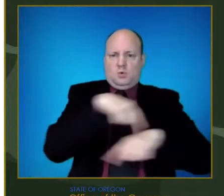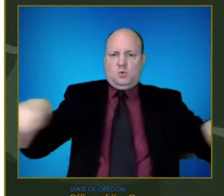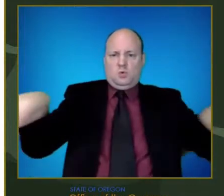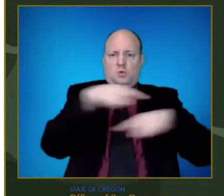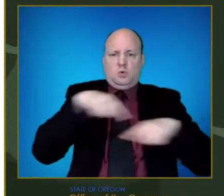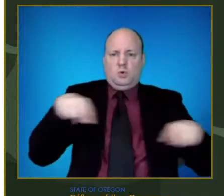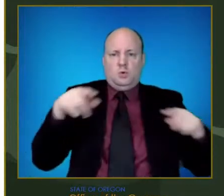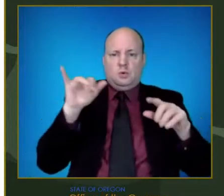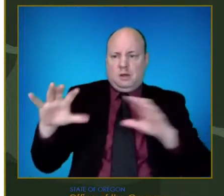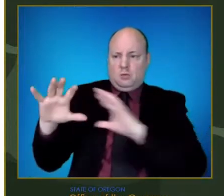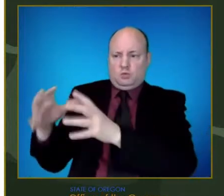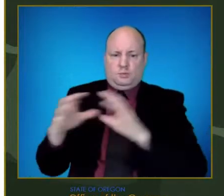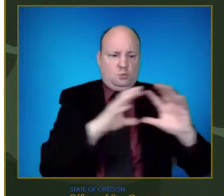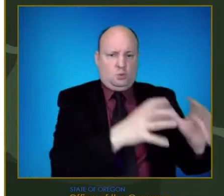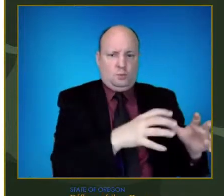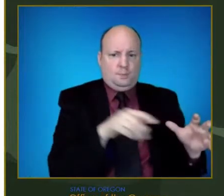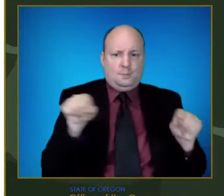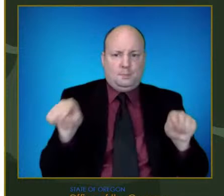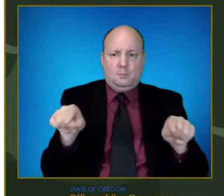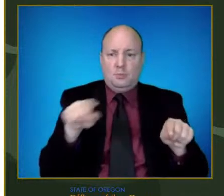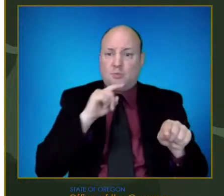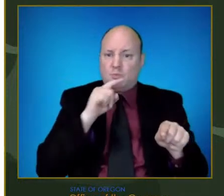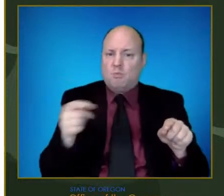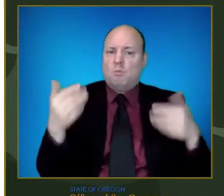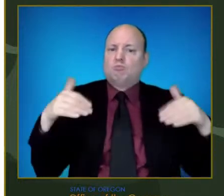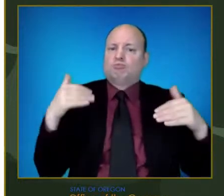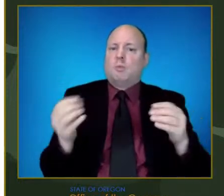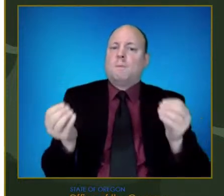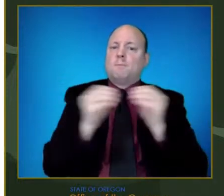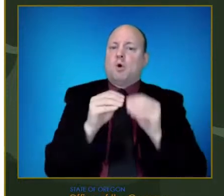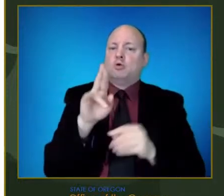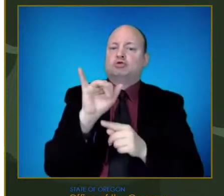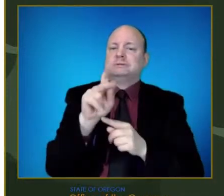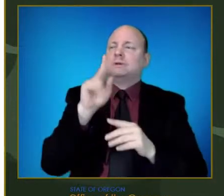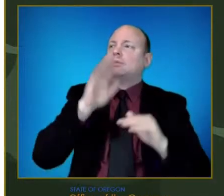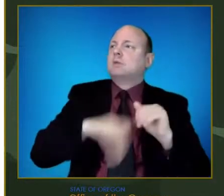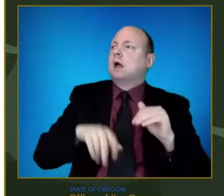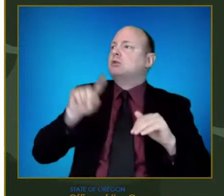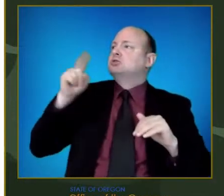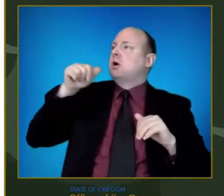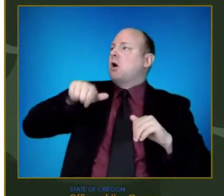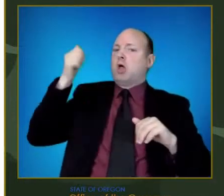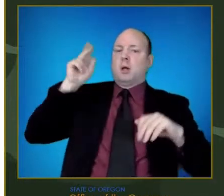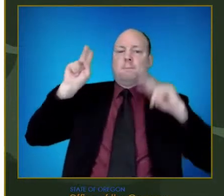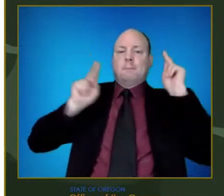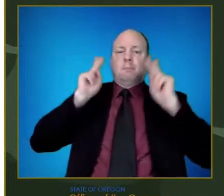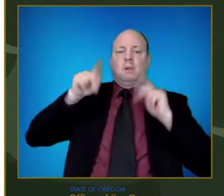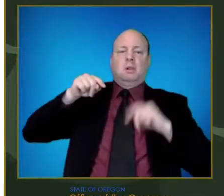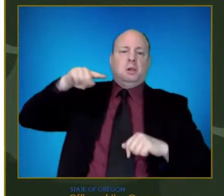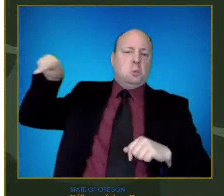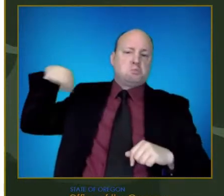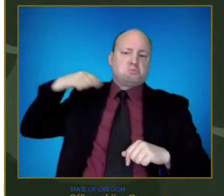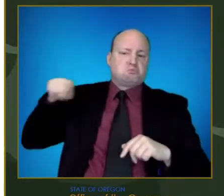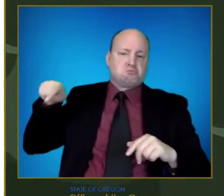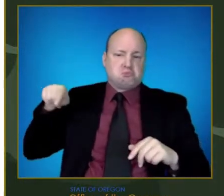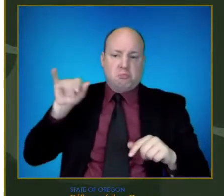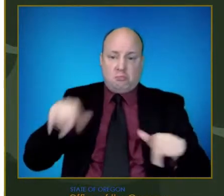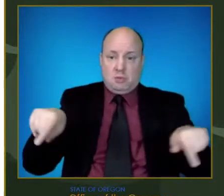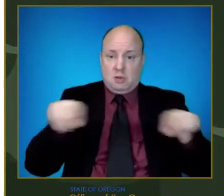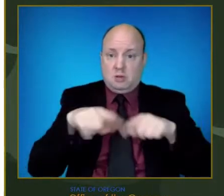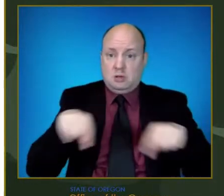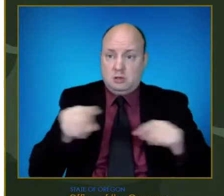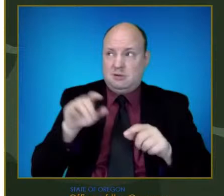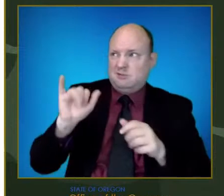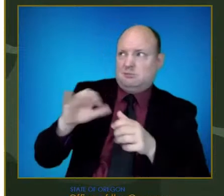population. We're aligning our list of qualifying underlying conditions with the CDC's expanded list, and that captures a broader range of health conditions that